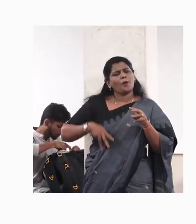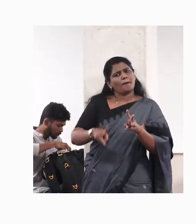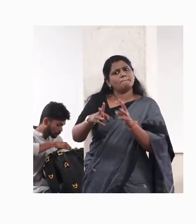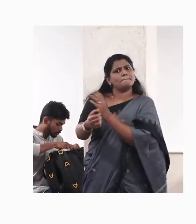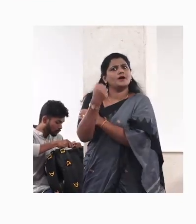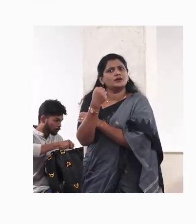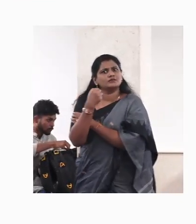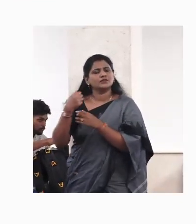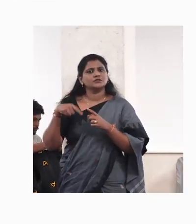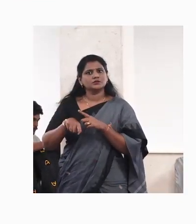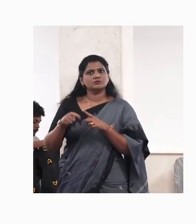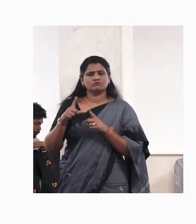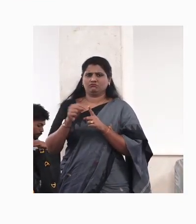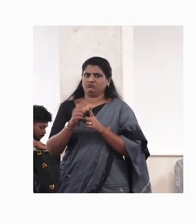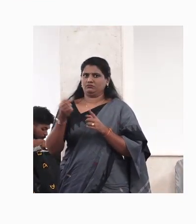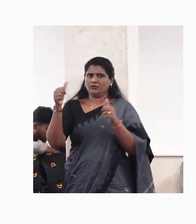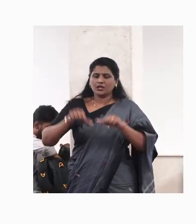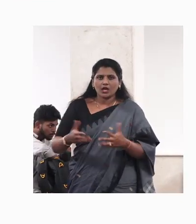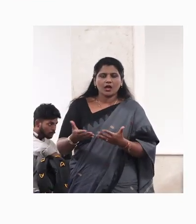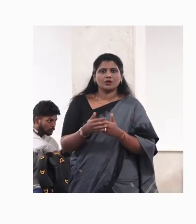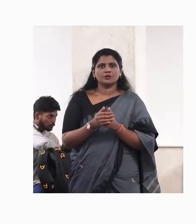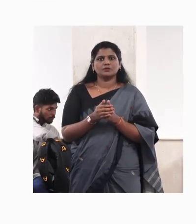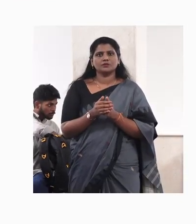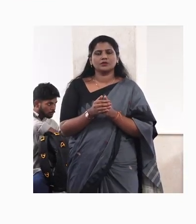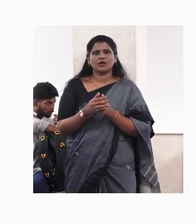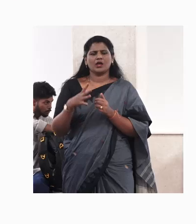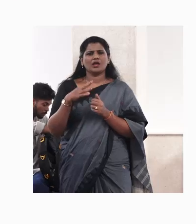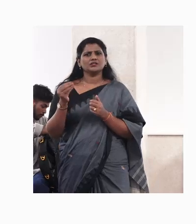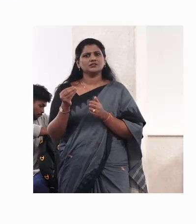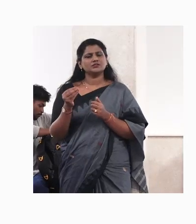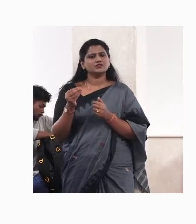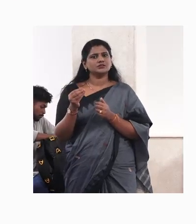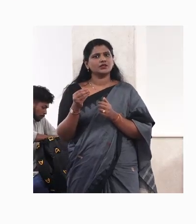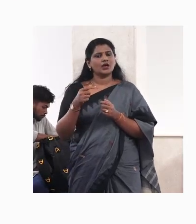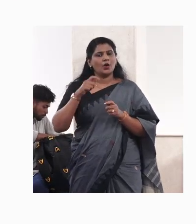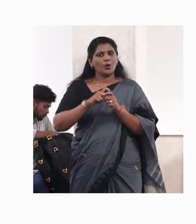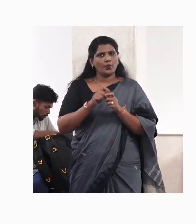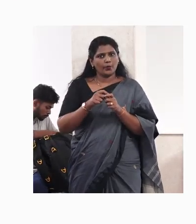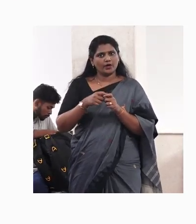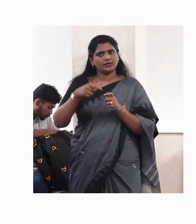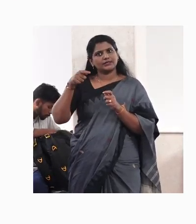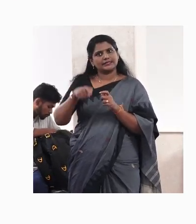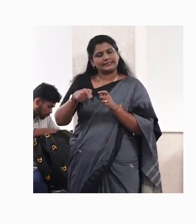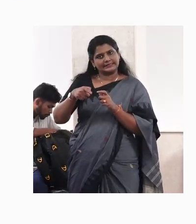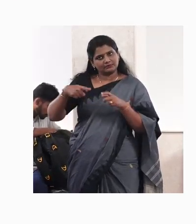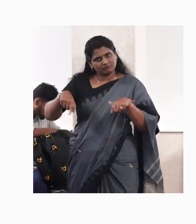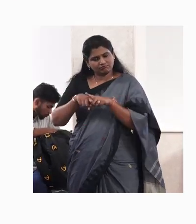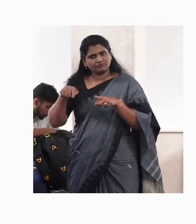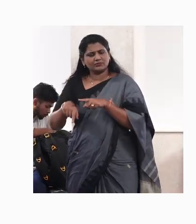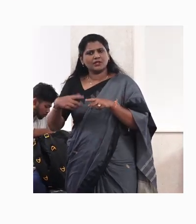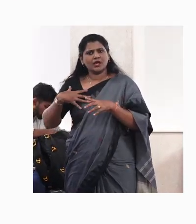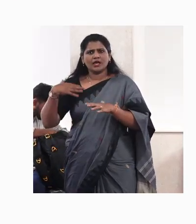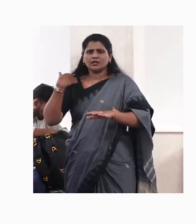know these things and how to tone it down. And also work in this kind of a thing, it brings in a lot